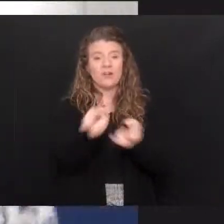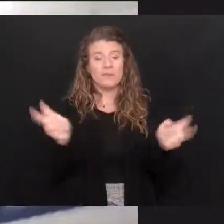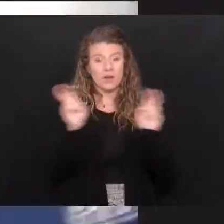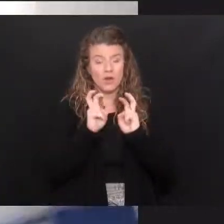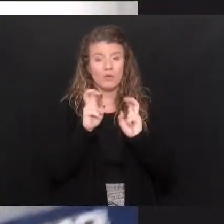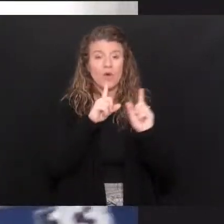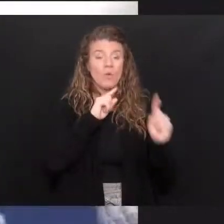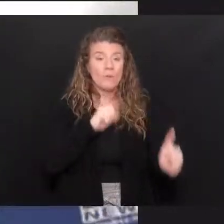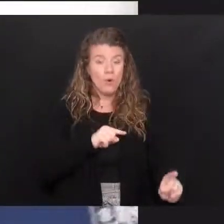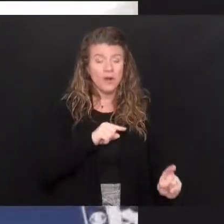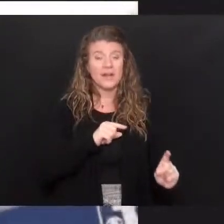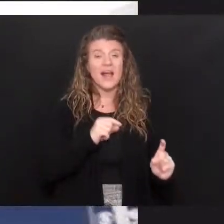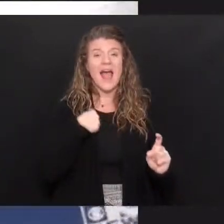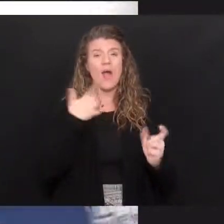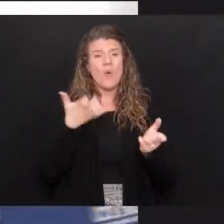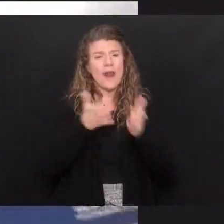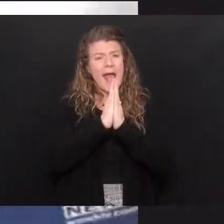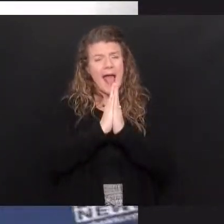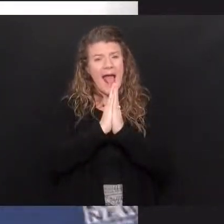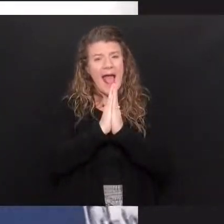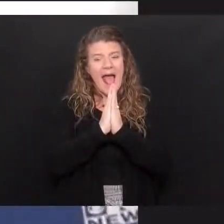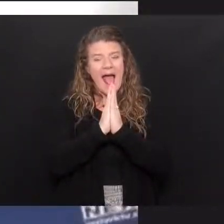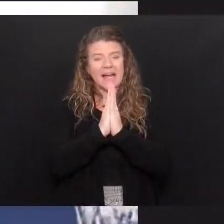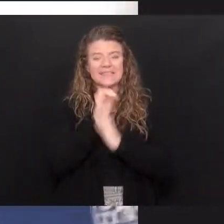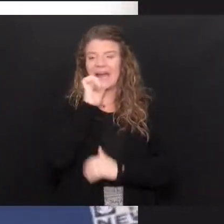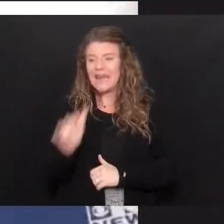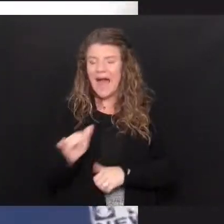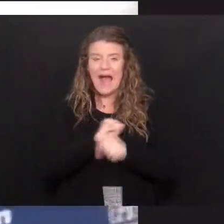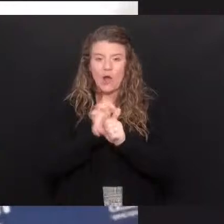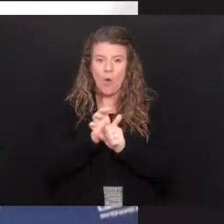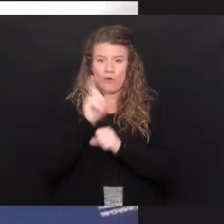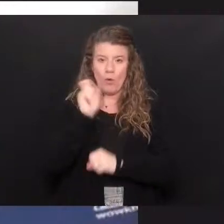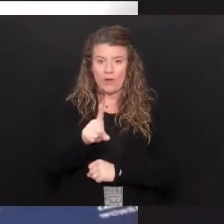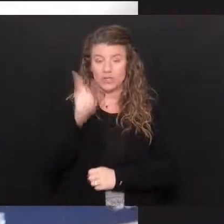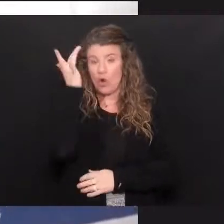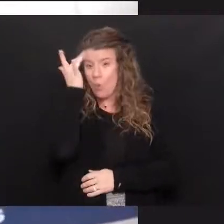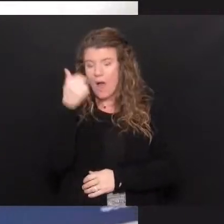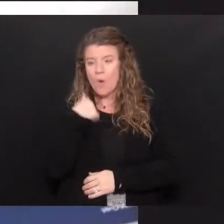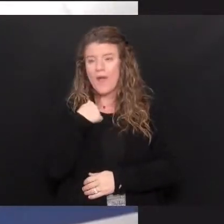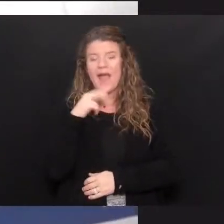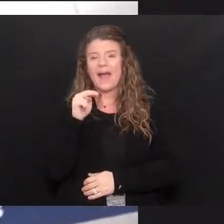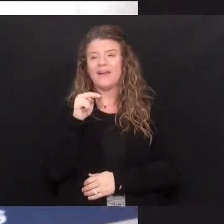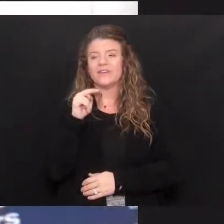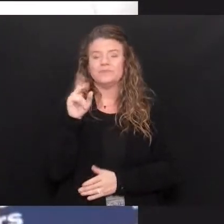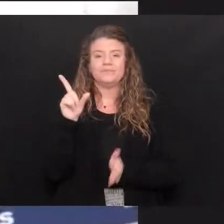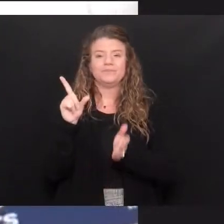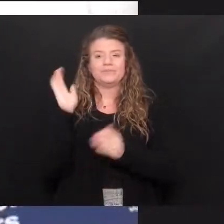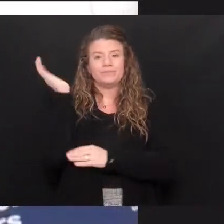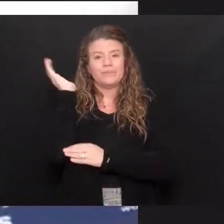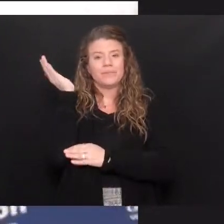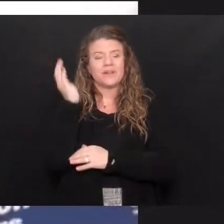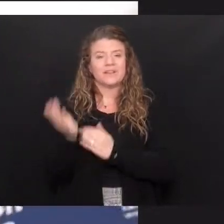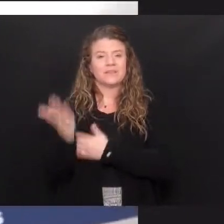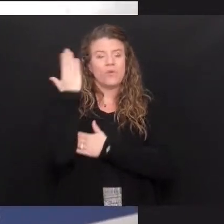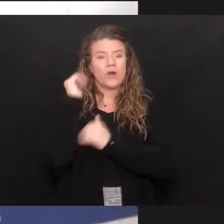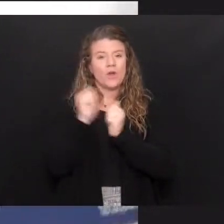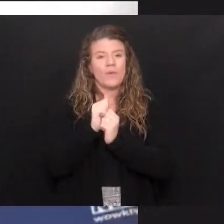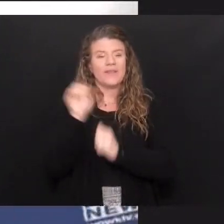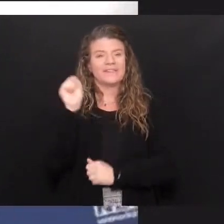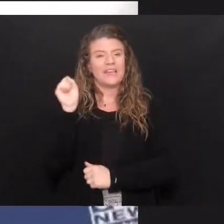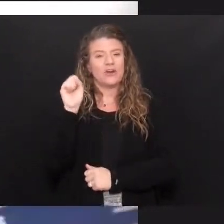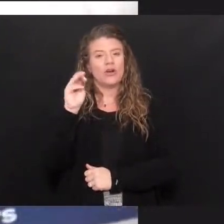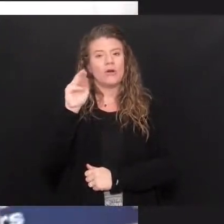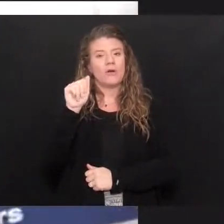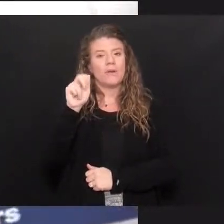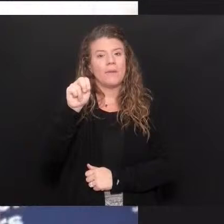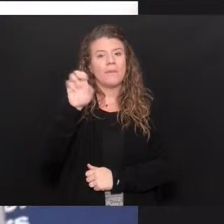reporters. Governor, I do have to ask a non-COVID question here because we had a news conference with Senator Manchin this morning, and he